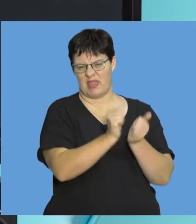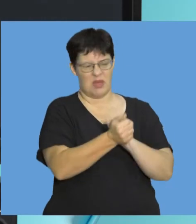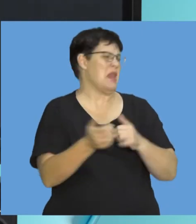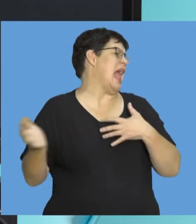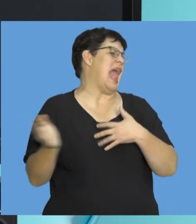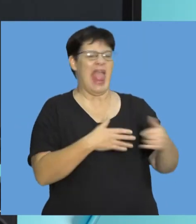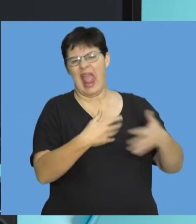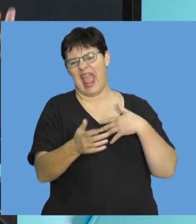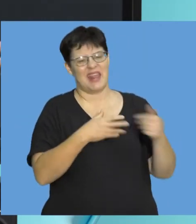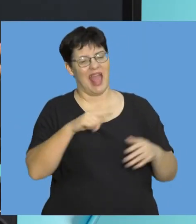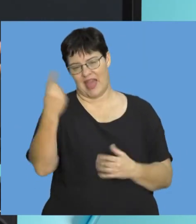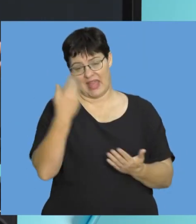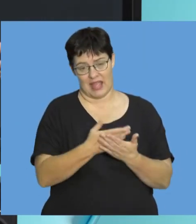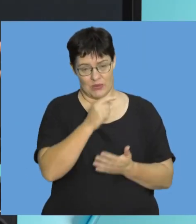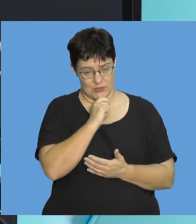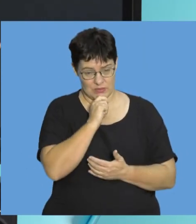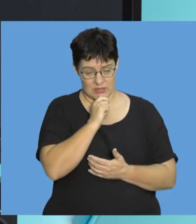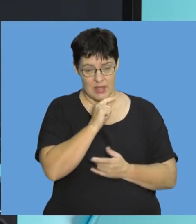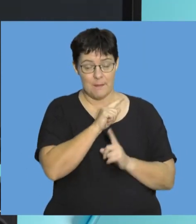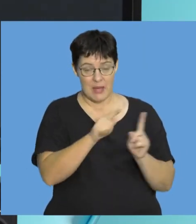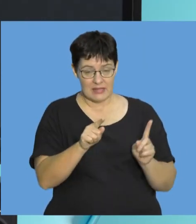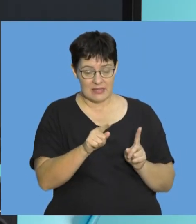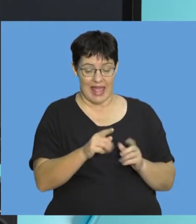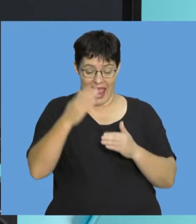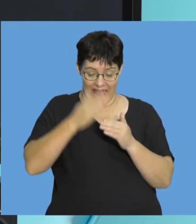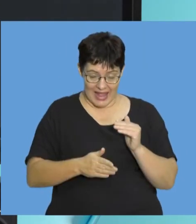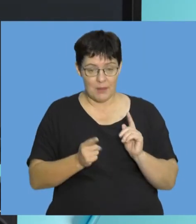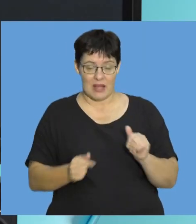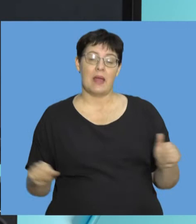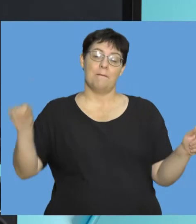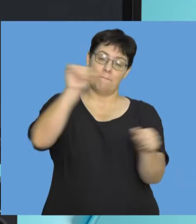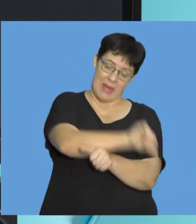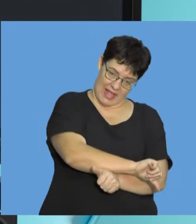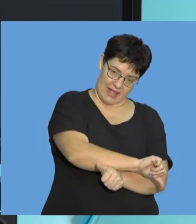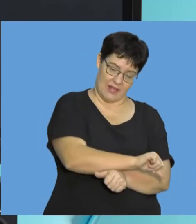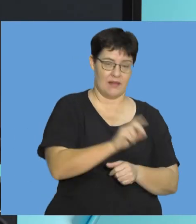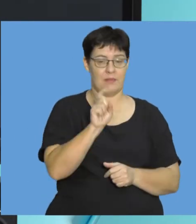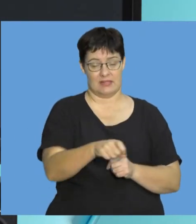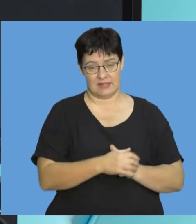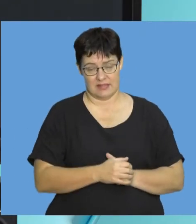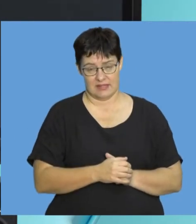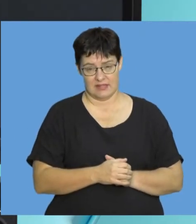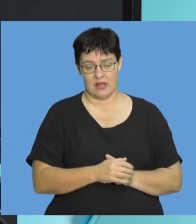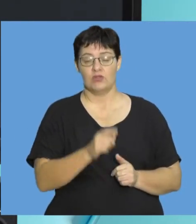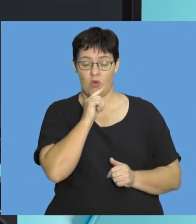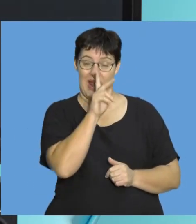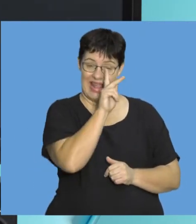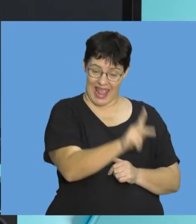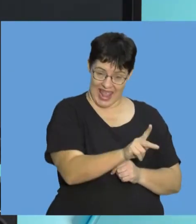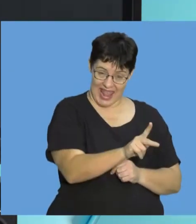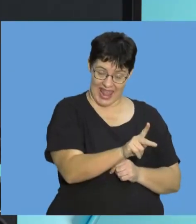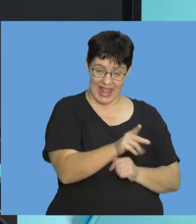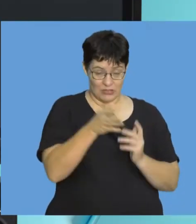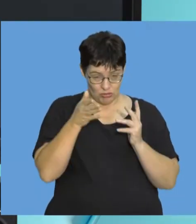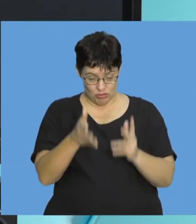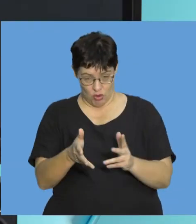in mathematics, right? But you can use any other variable that you want, as long as at the end you will substitute back to